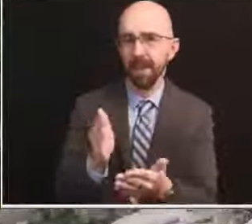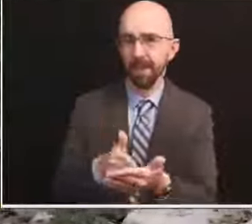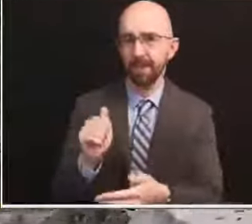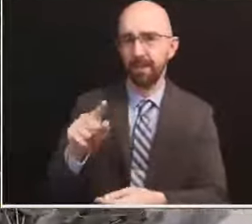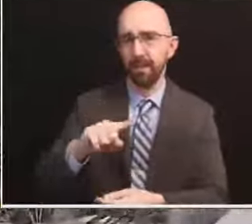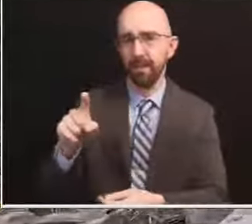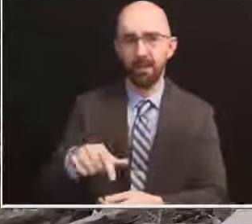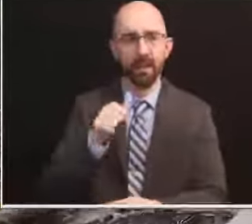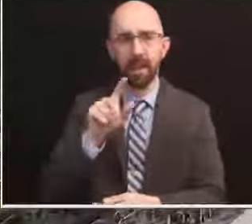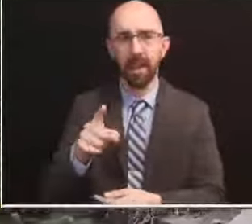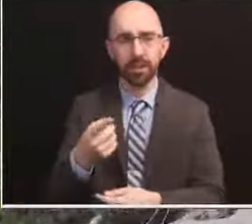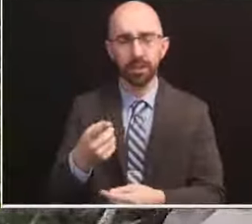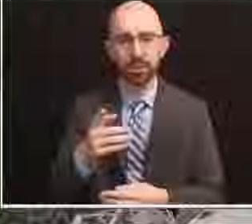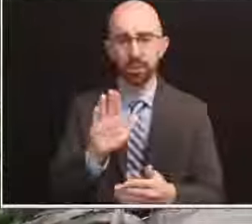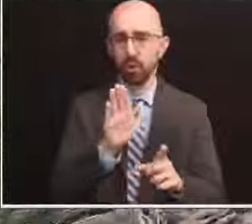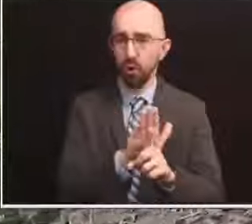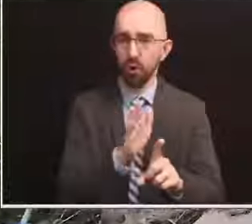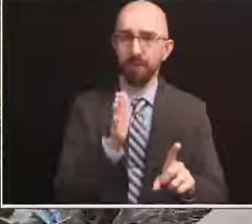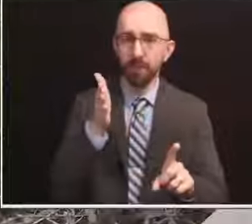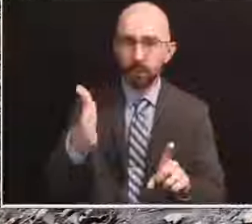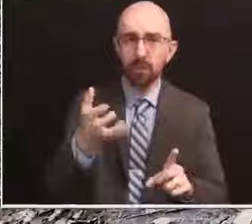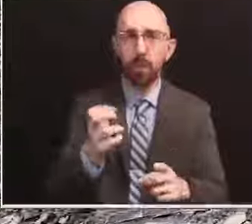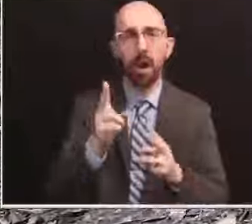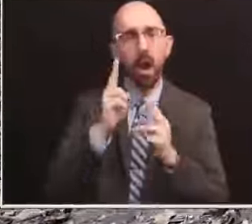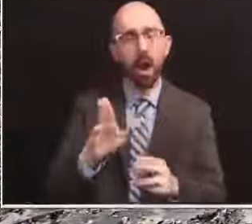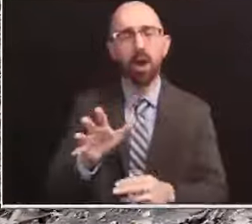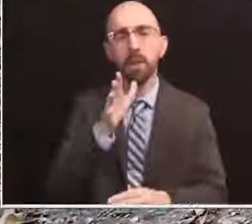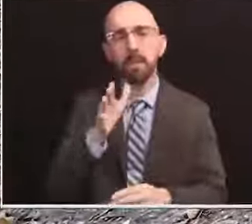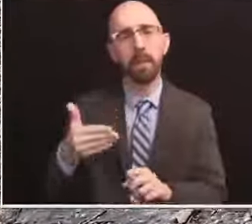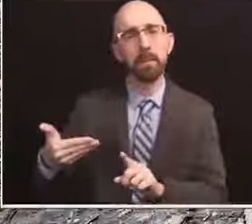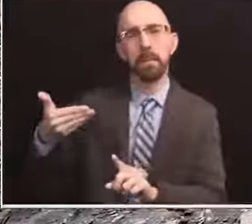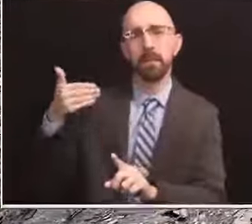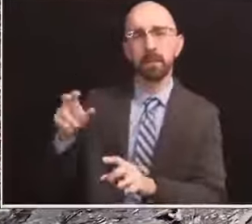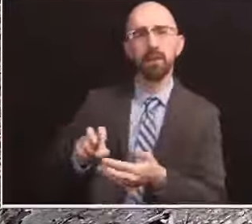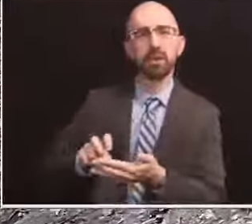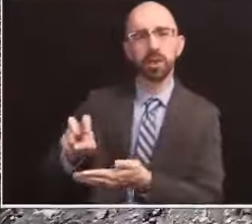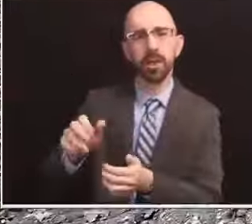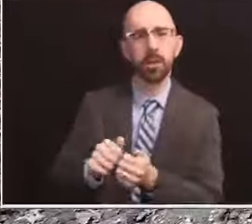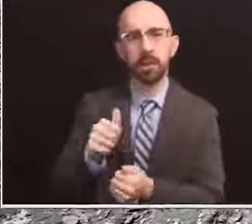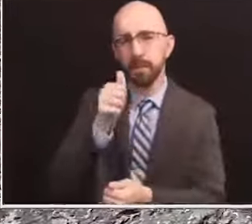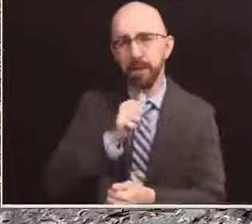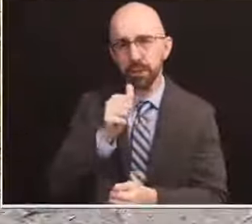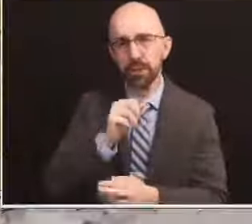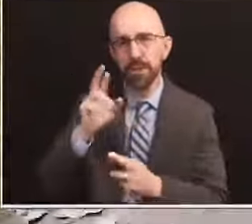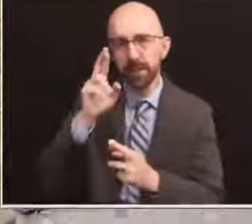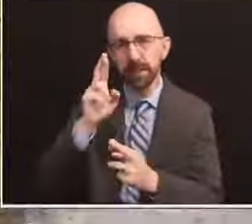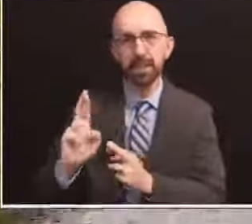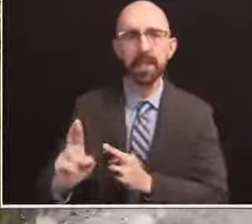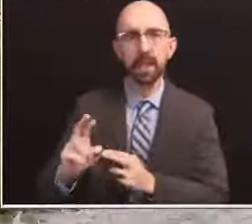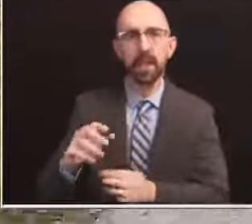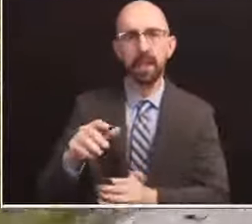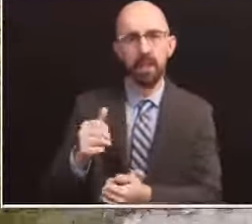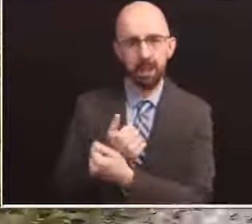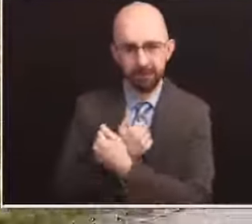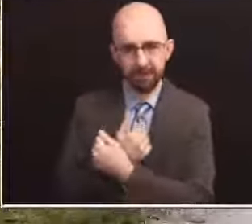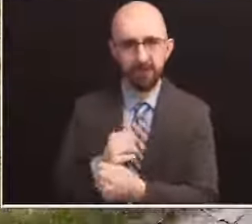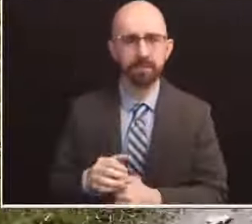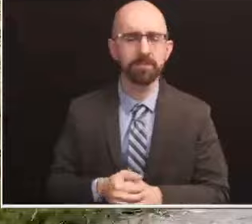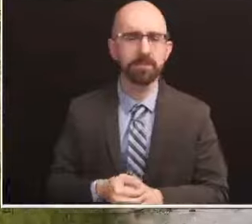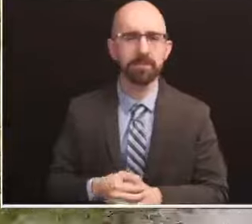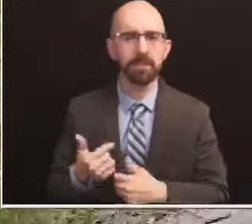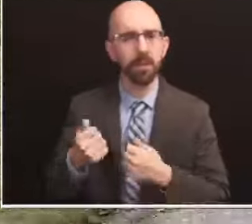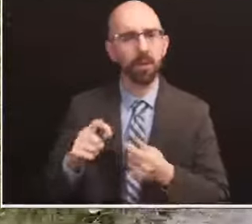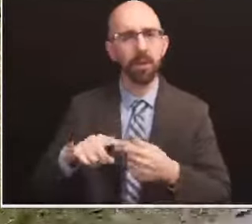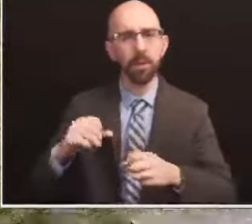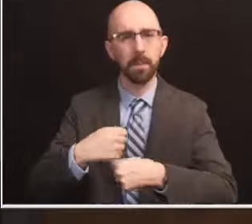about her future. It's about honoring her mother's journey with patience, dignity, and love. And I'm trying to